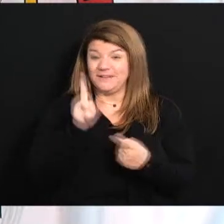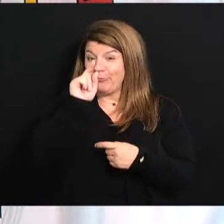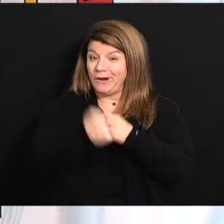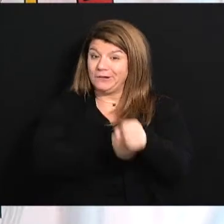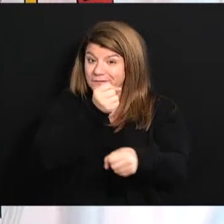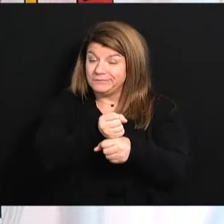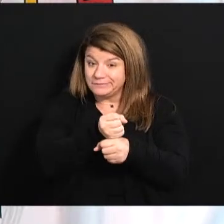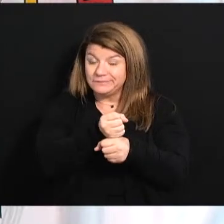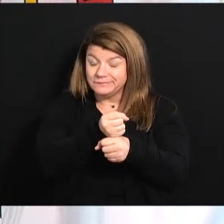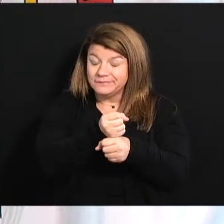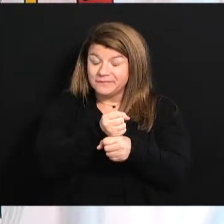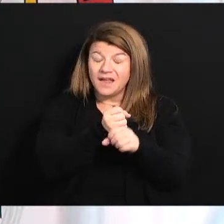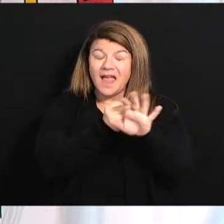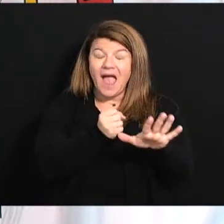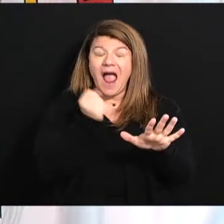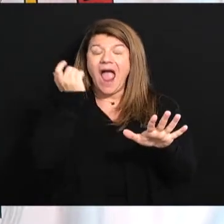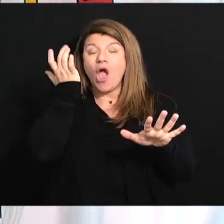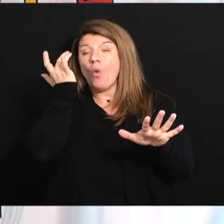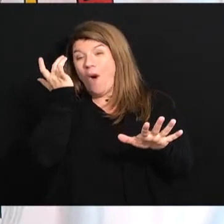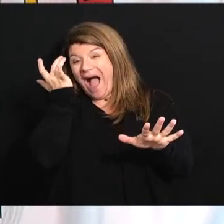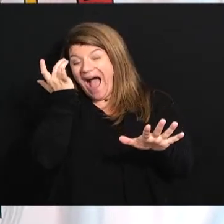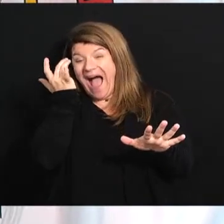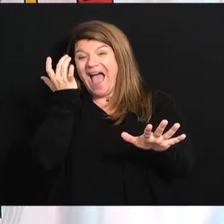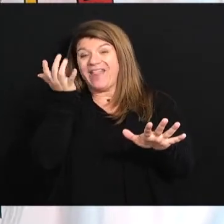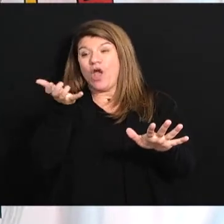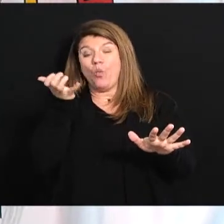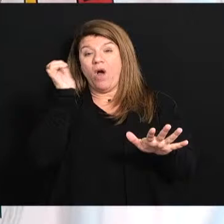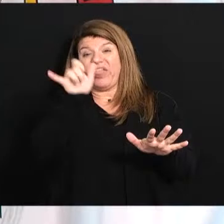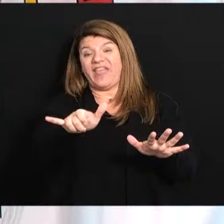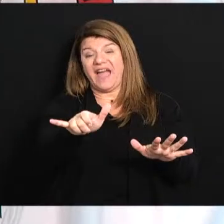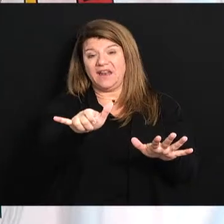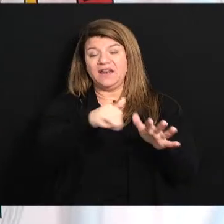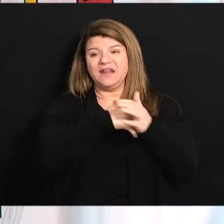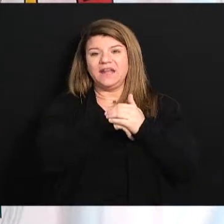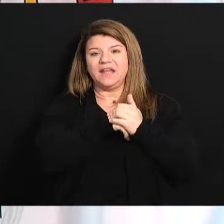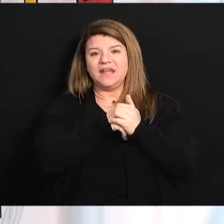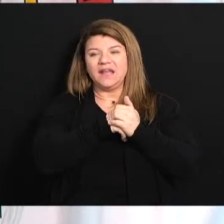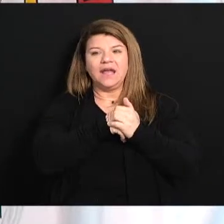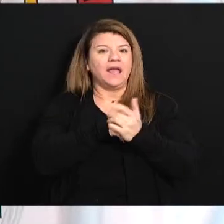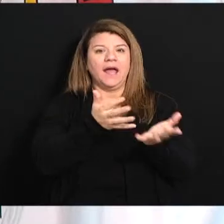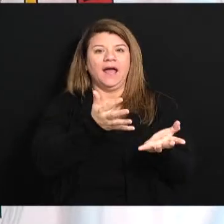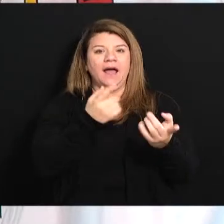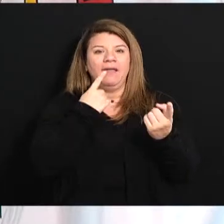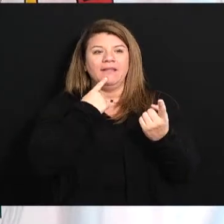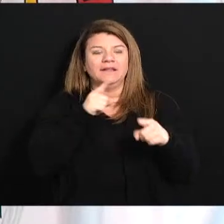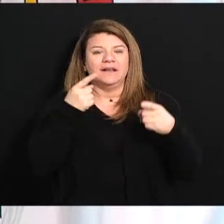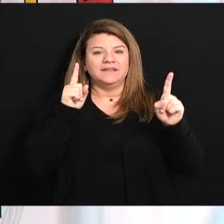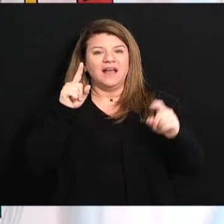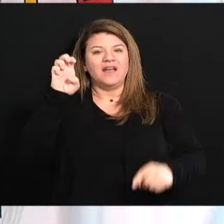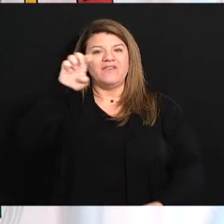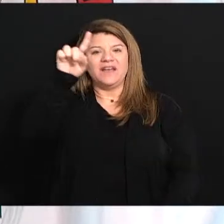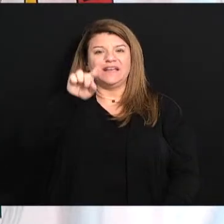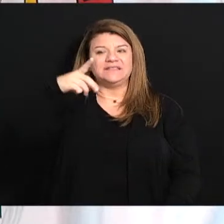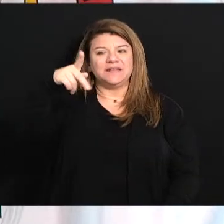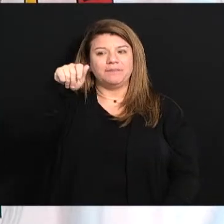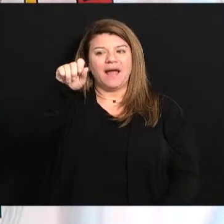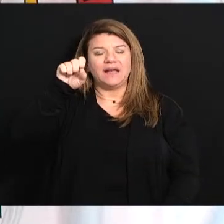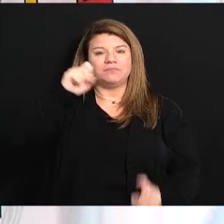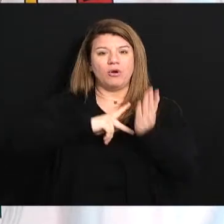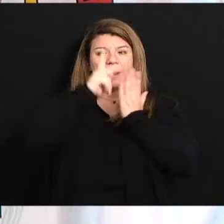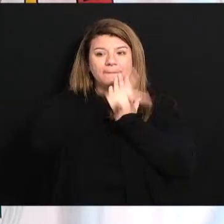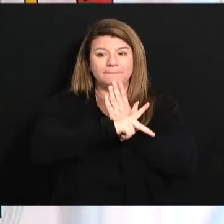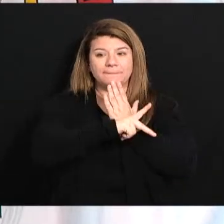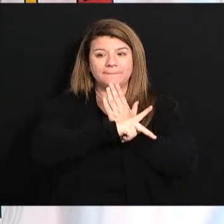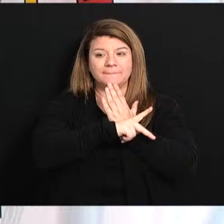years. And the reason for it is just the amazing success of the Easy Pass program and everything.